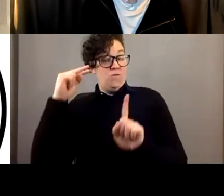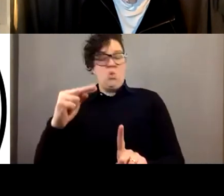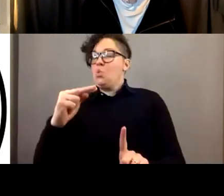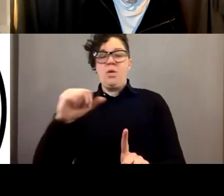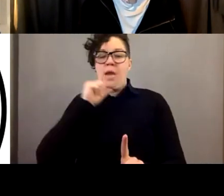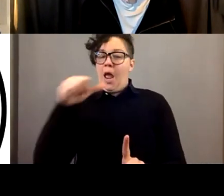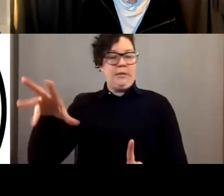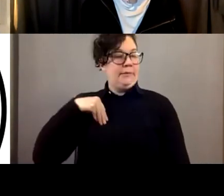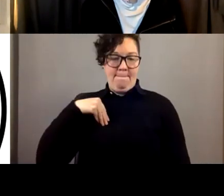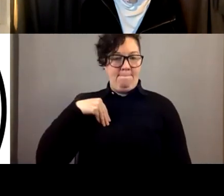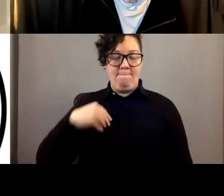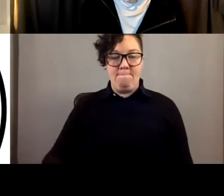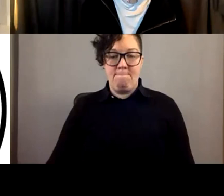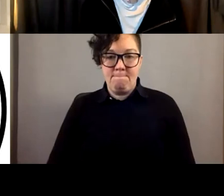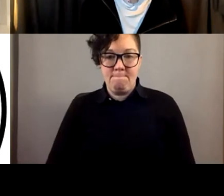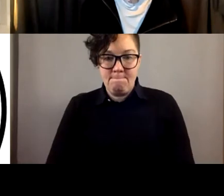tolerable.